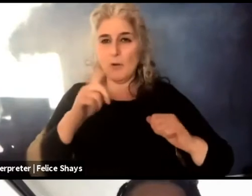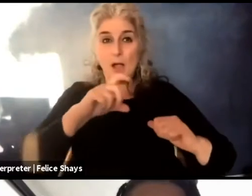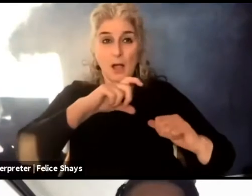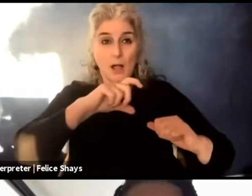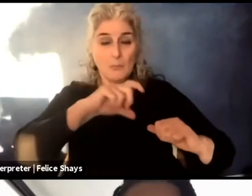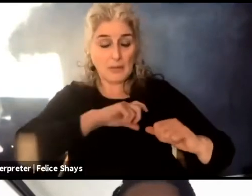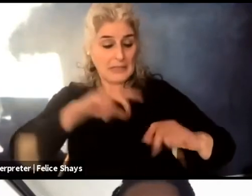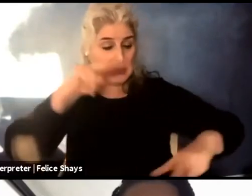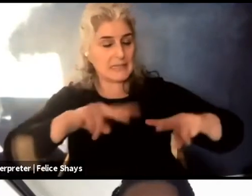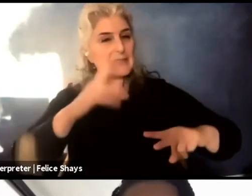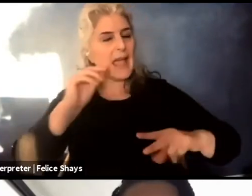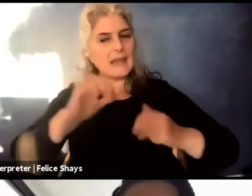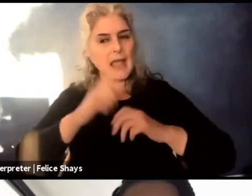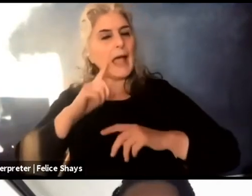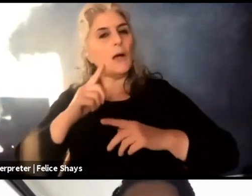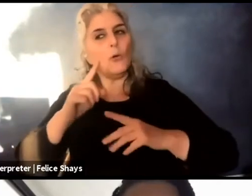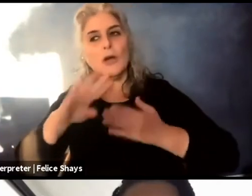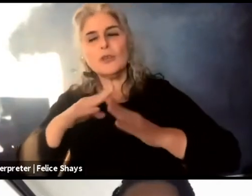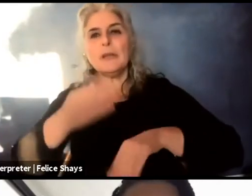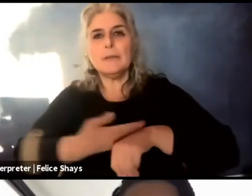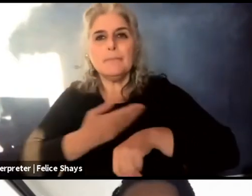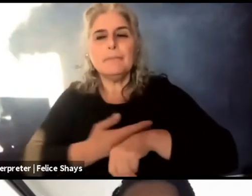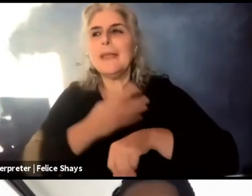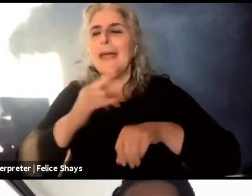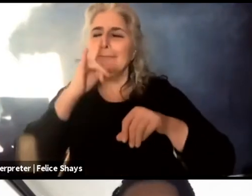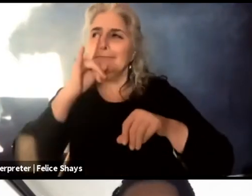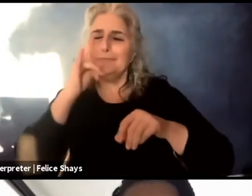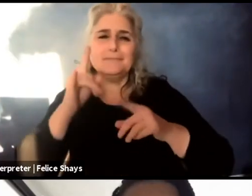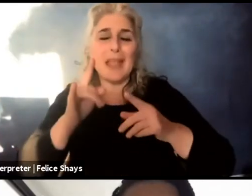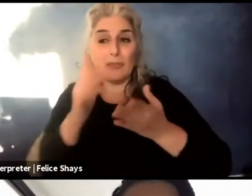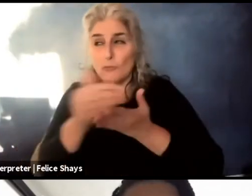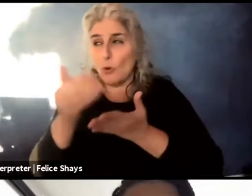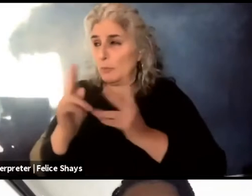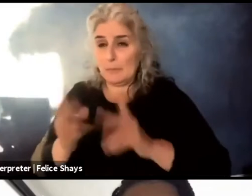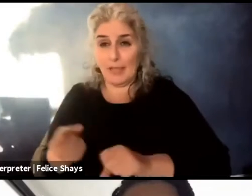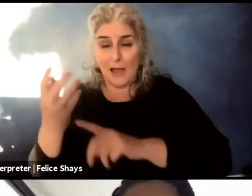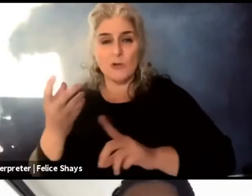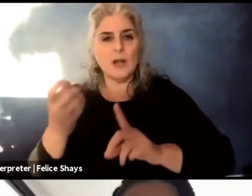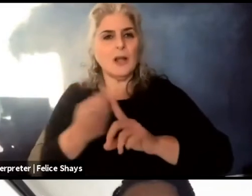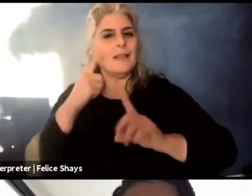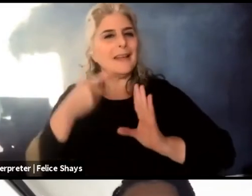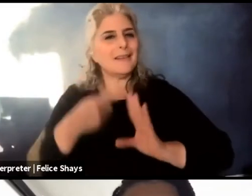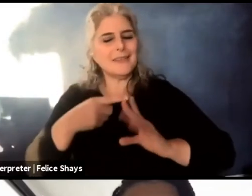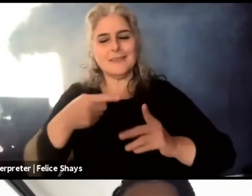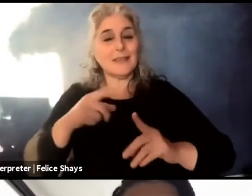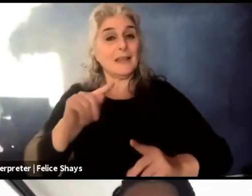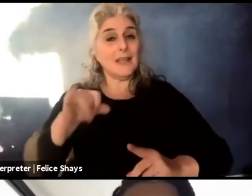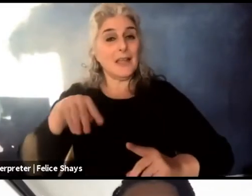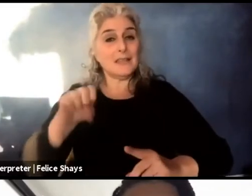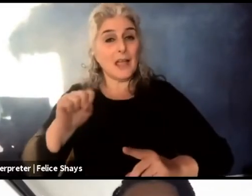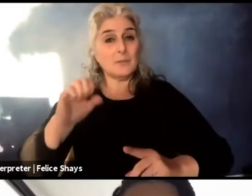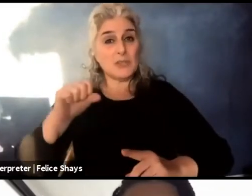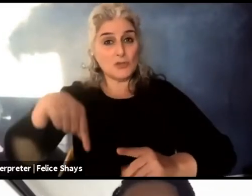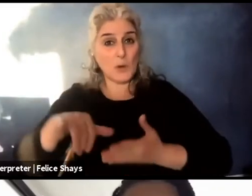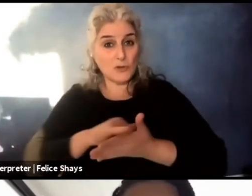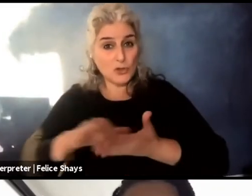and gentrification of spaces like Times Square really brought so much violence to not only sex working communities,